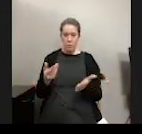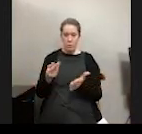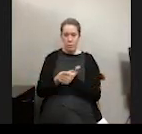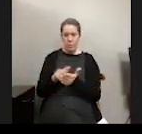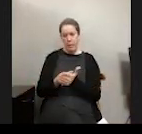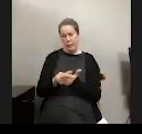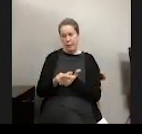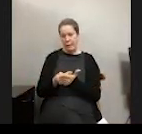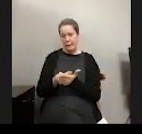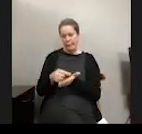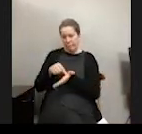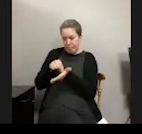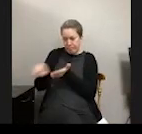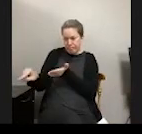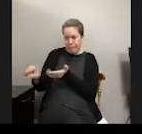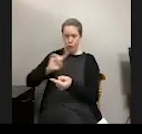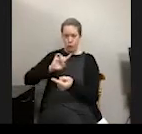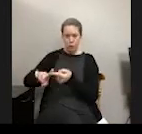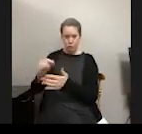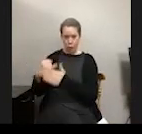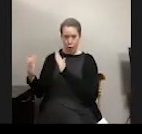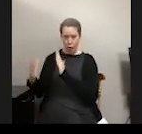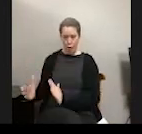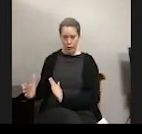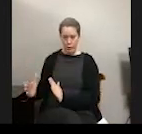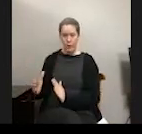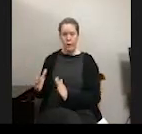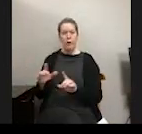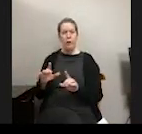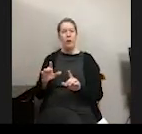to, but with a focus on emerging.